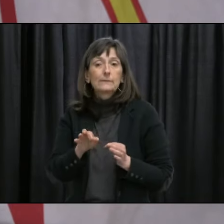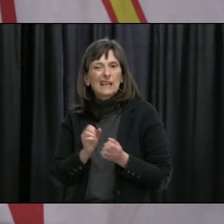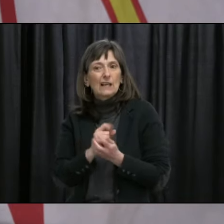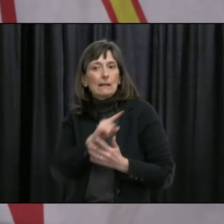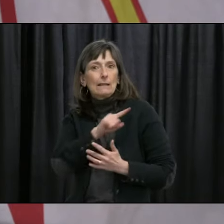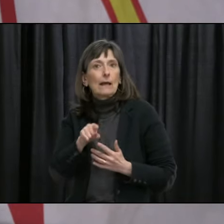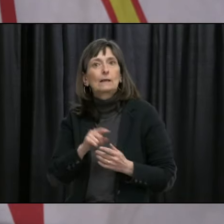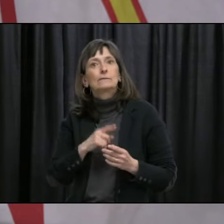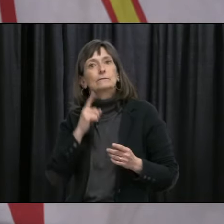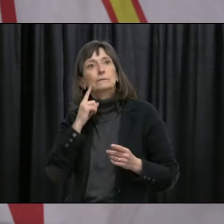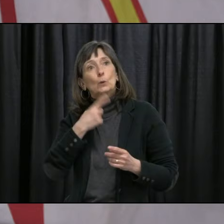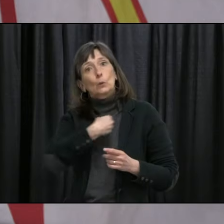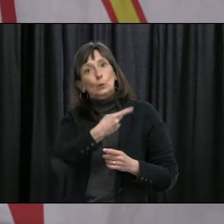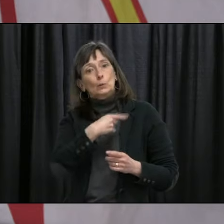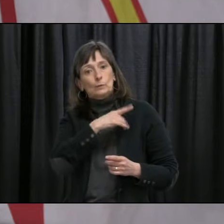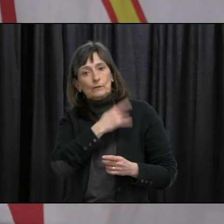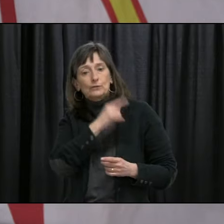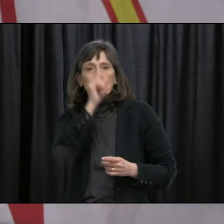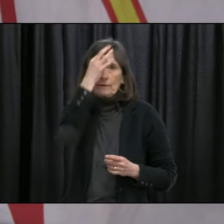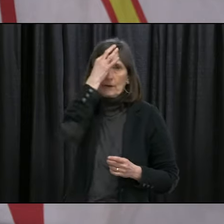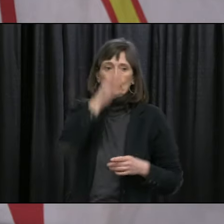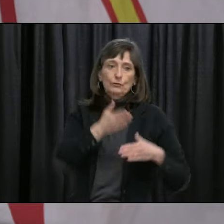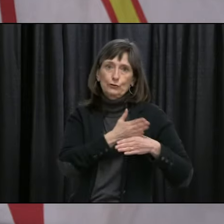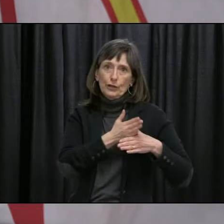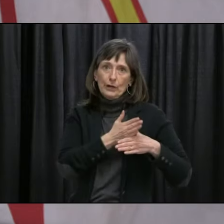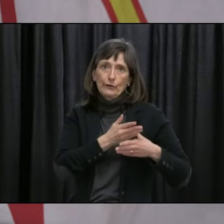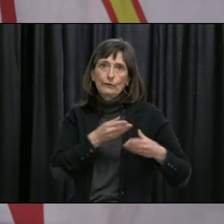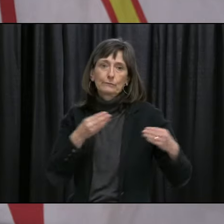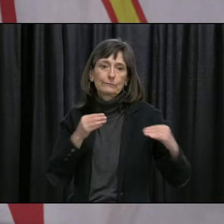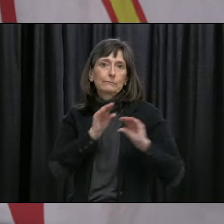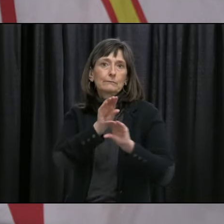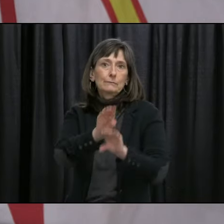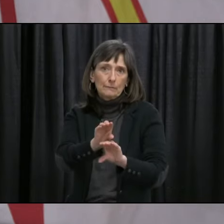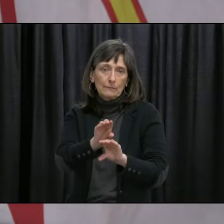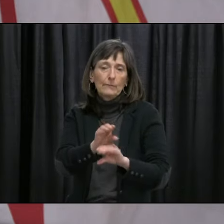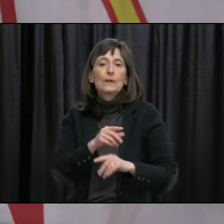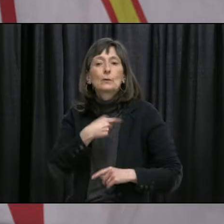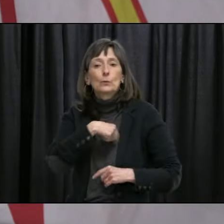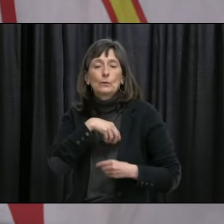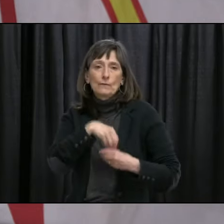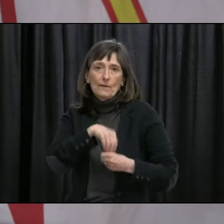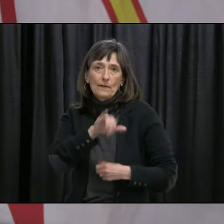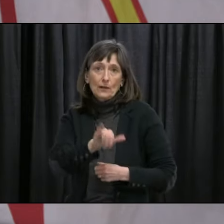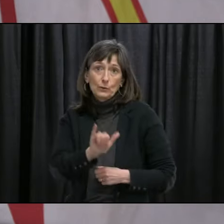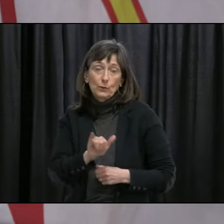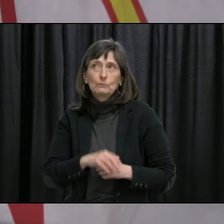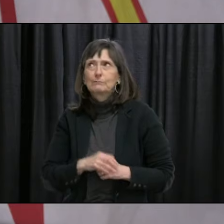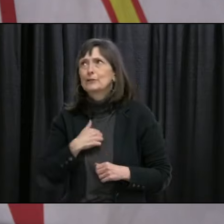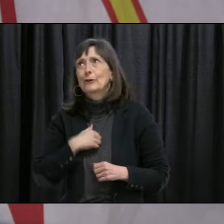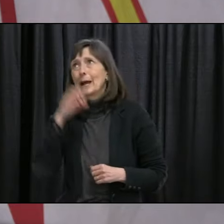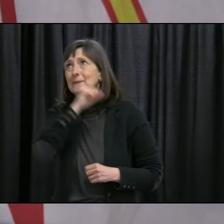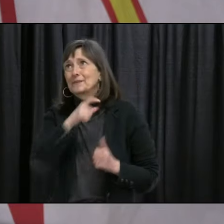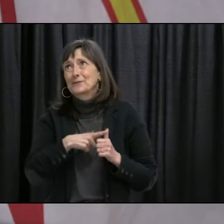that'll be a cost-shared program with the federal government and with the province that we'll be participating in as well. So, sorry I didn't catch the first part of your question, but